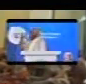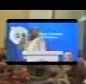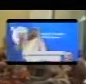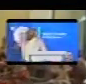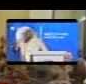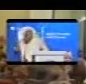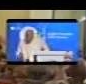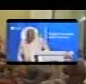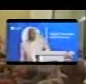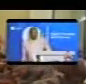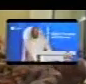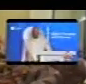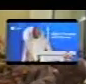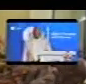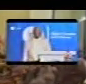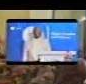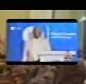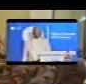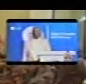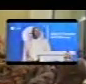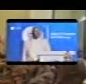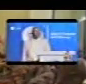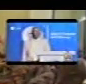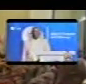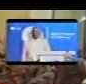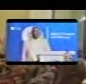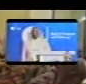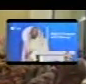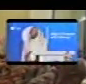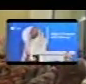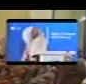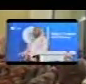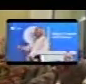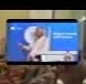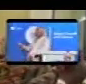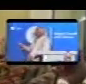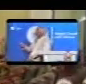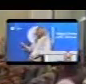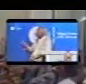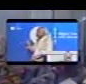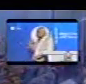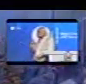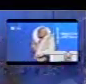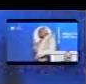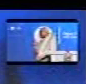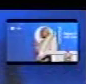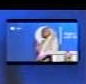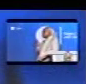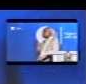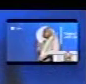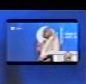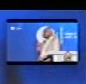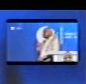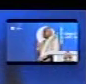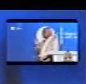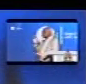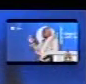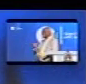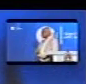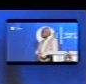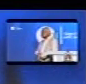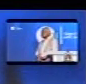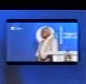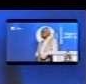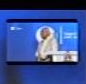prophets, that name, behold, that's your name, despises and wonder and perish. Society, behold, everyone